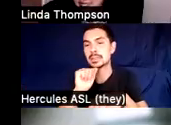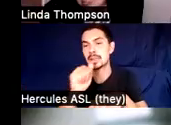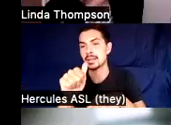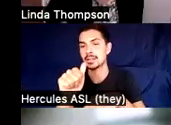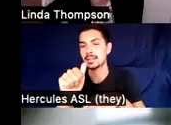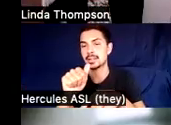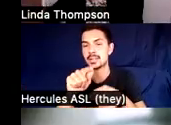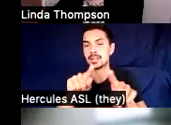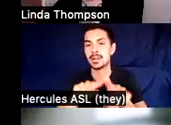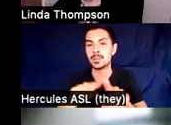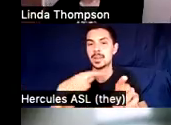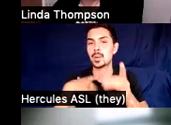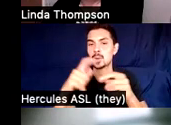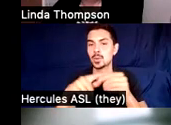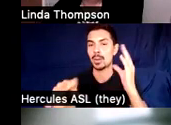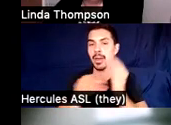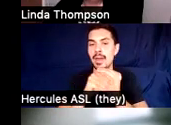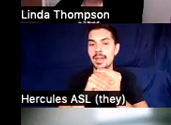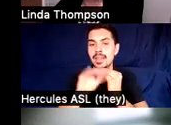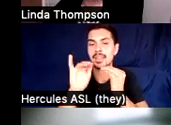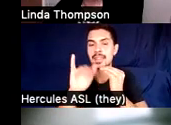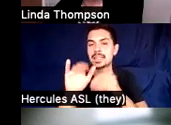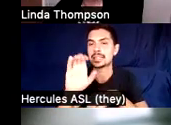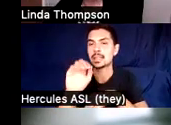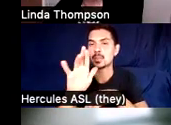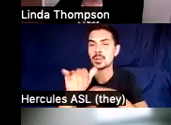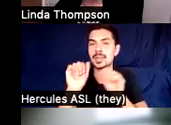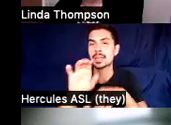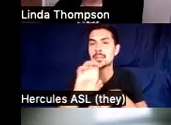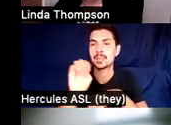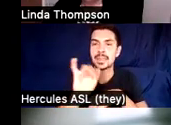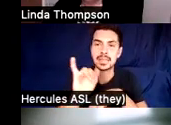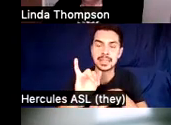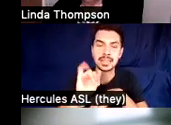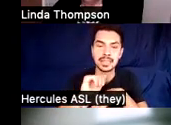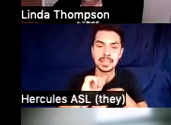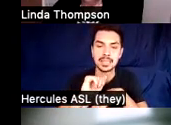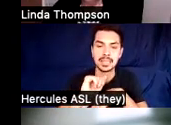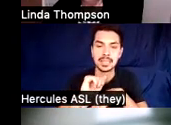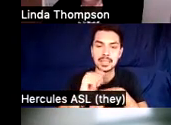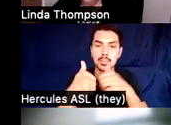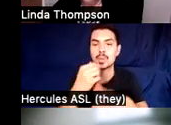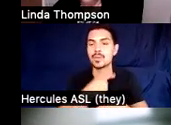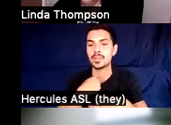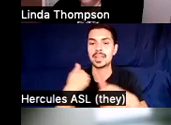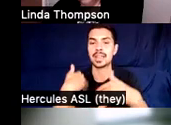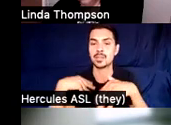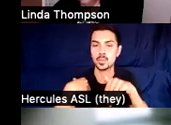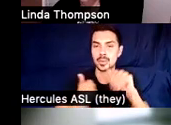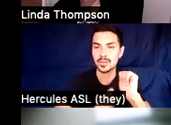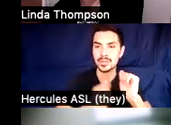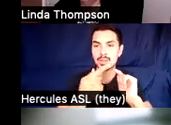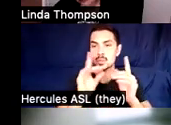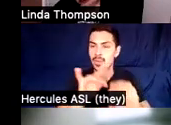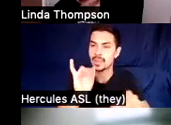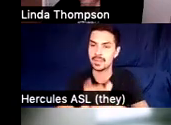But I just want to add that ceremony can be like, you know, most of us have Kleenex around, right? Or